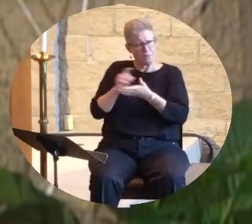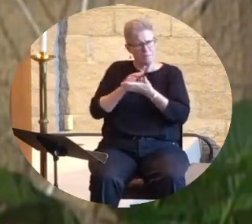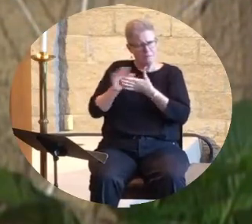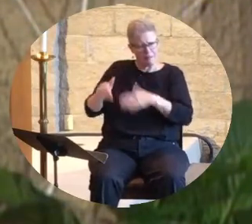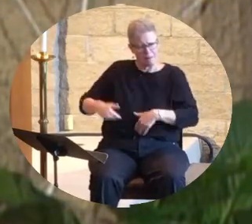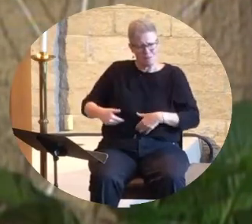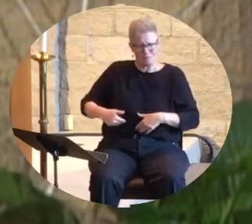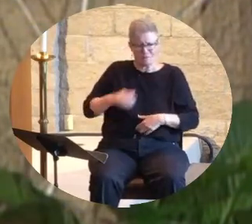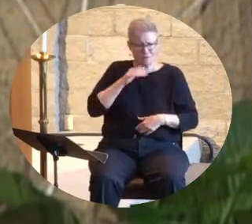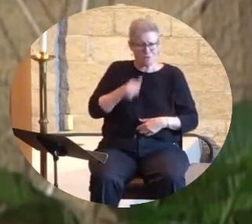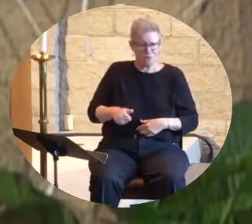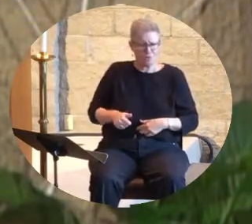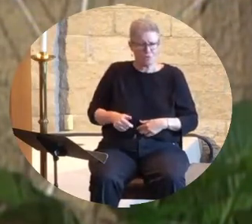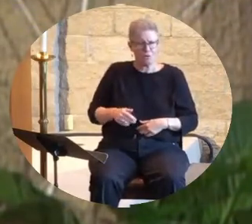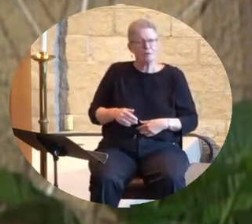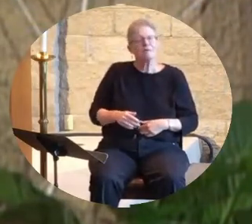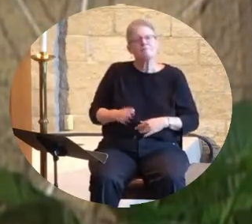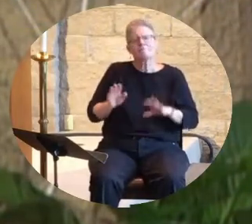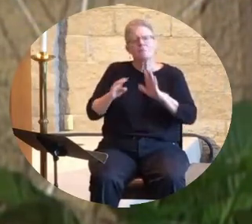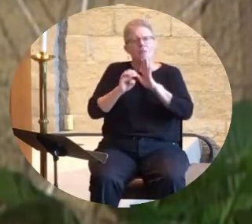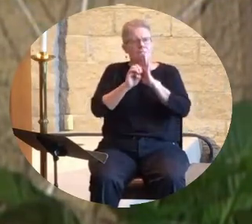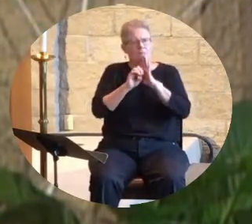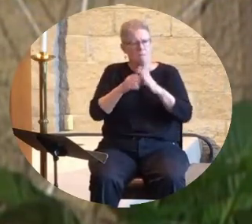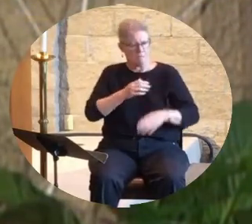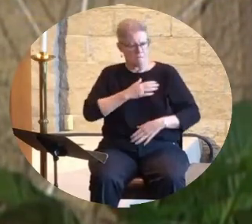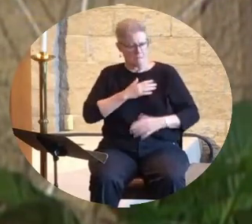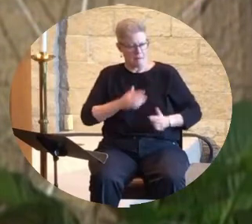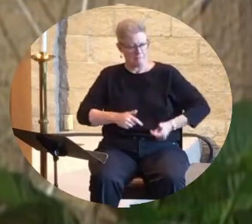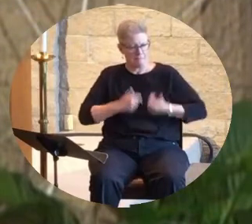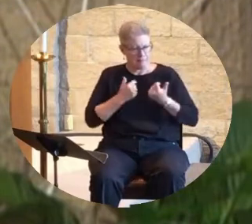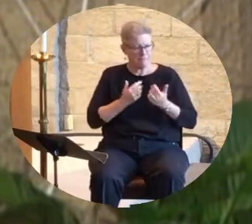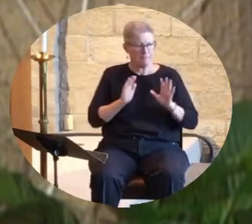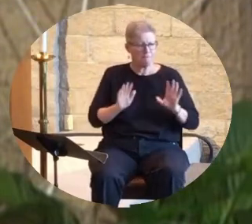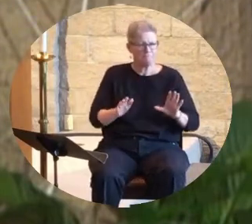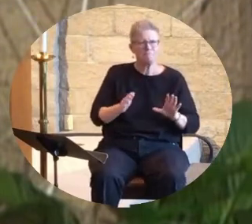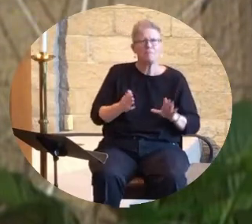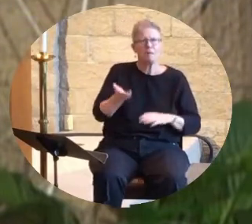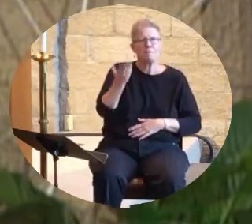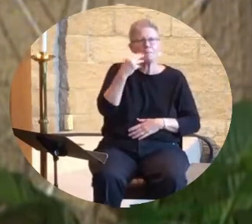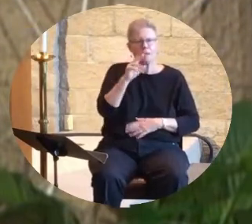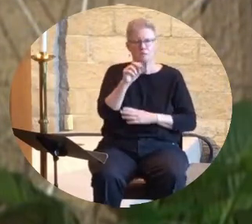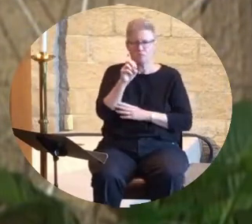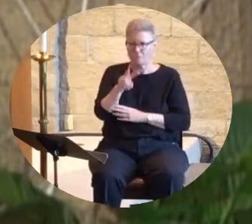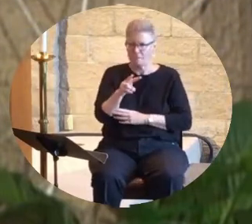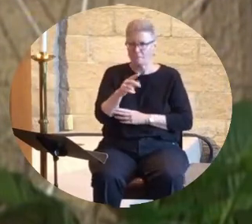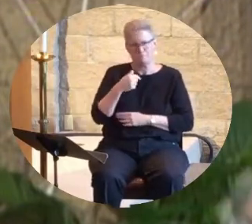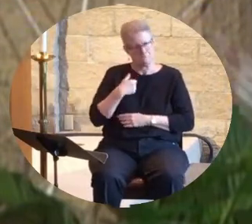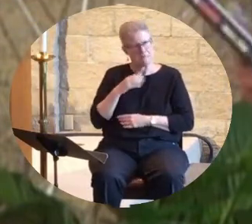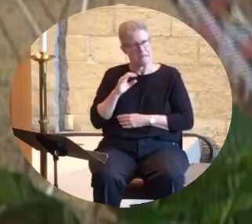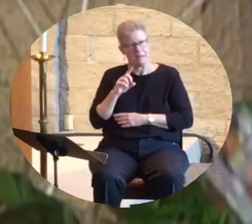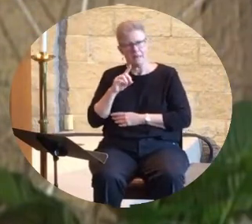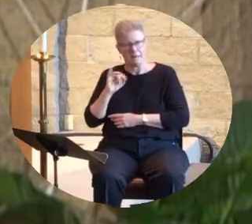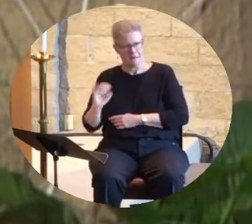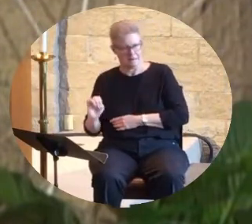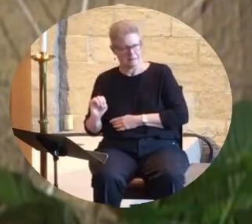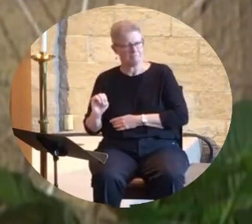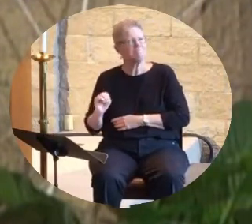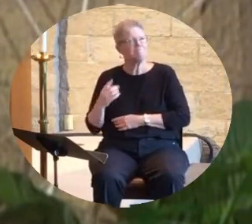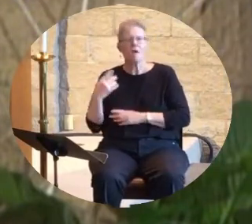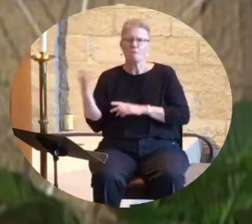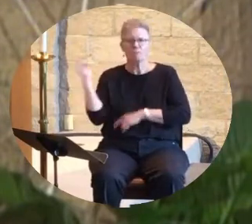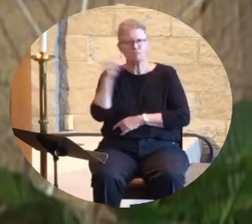life was this past November, Eddie and I were out. We flew into San Diego. Someone had gifted us a beautiful condo out